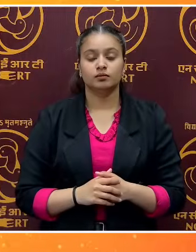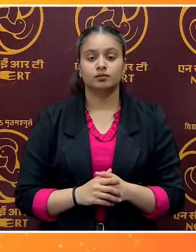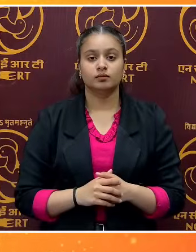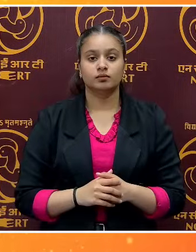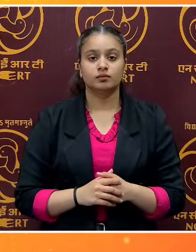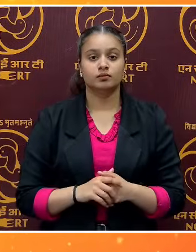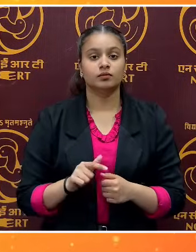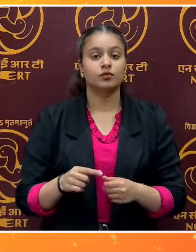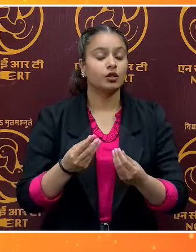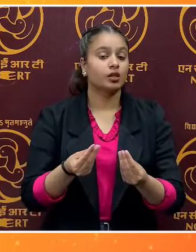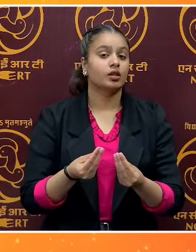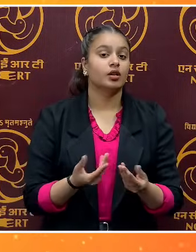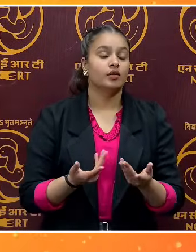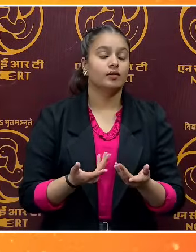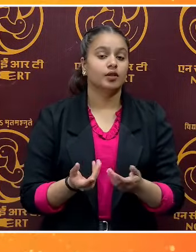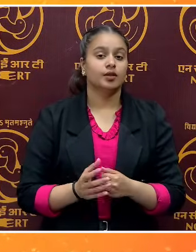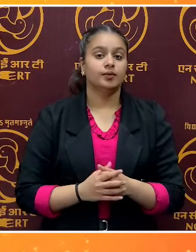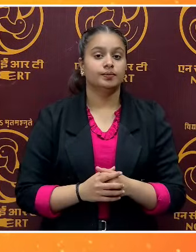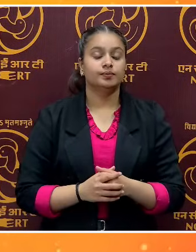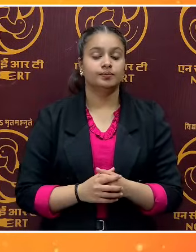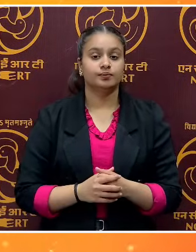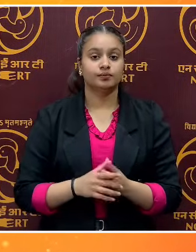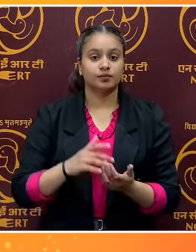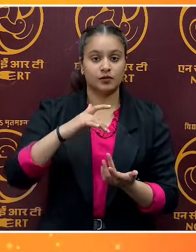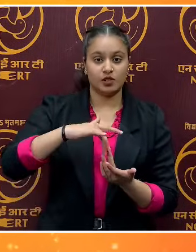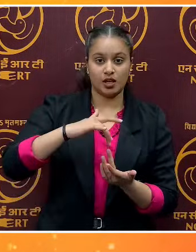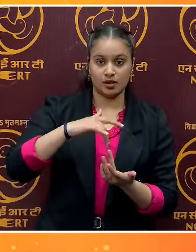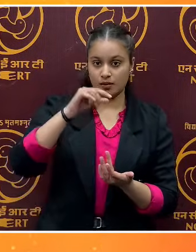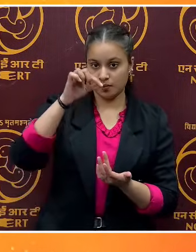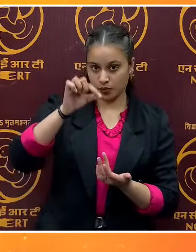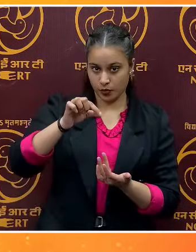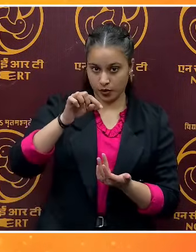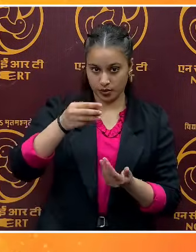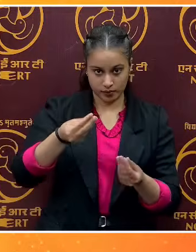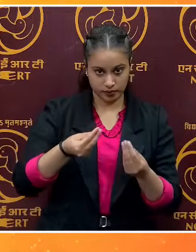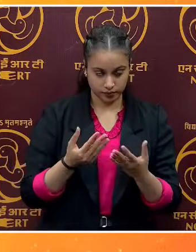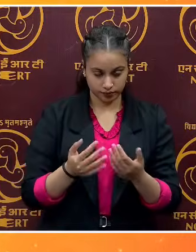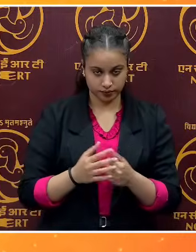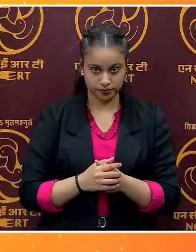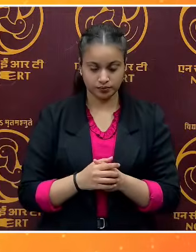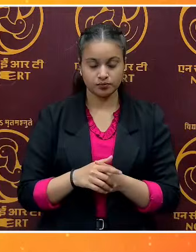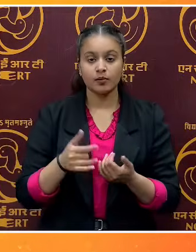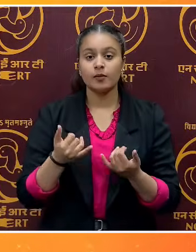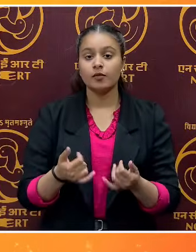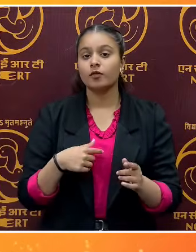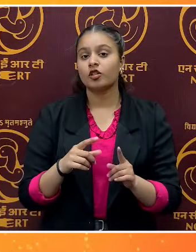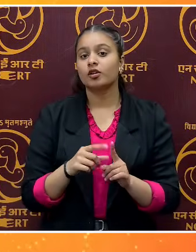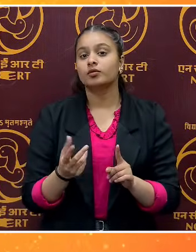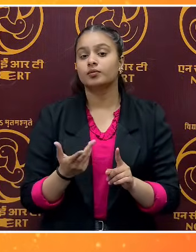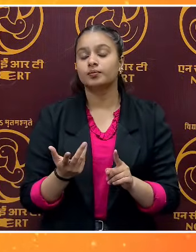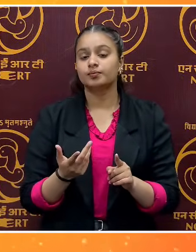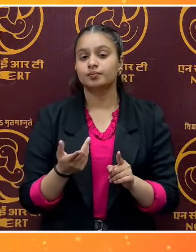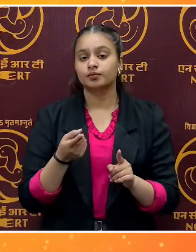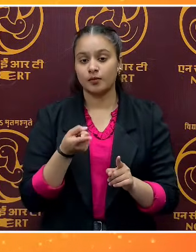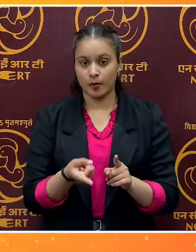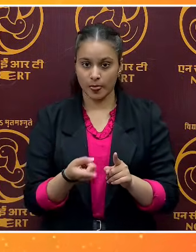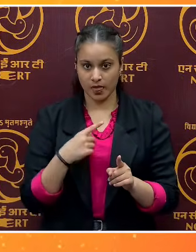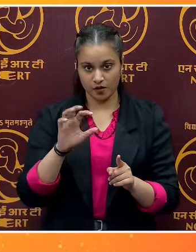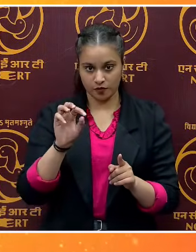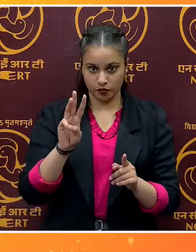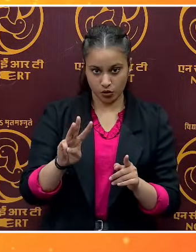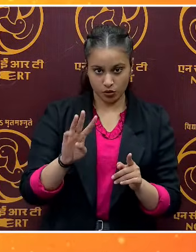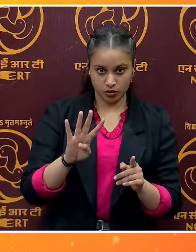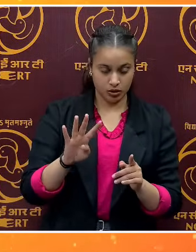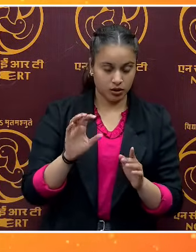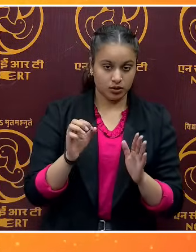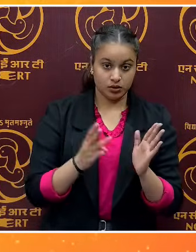to give me the center point. Okay. Now, what I have to do is, this was 4